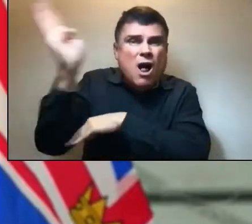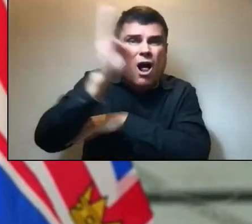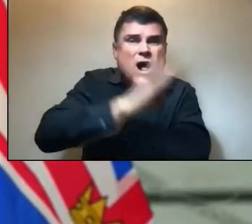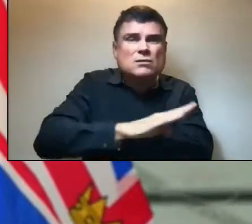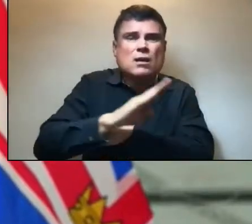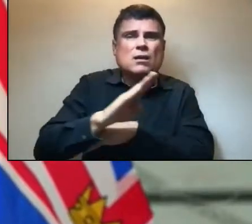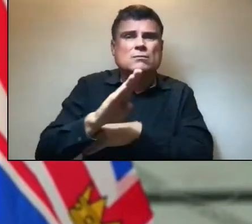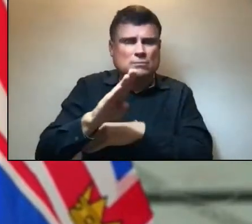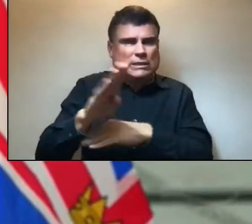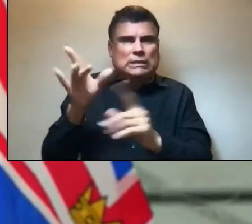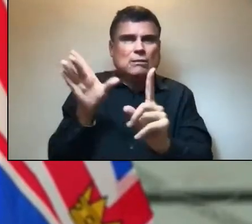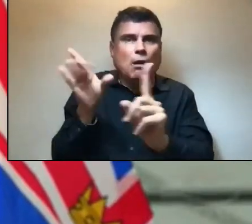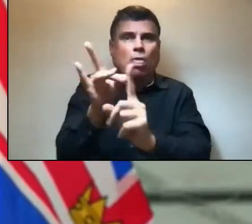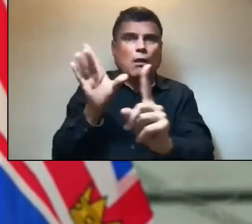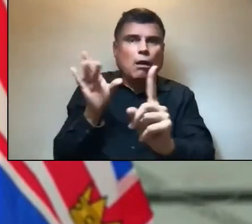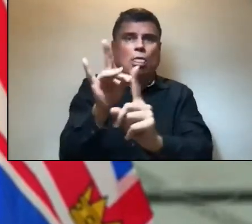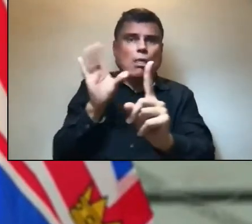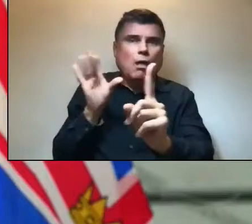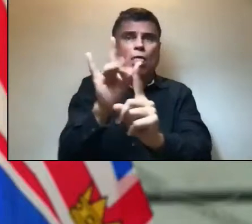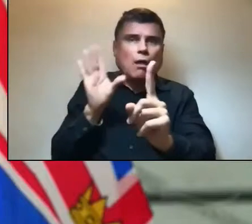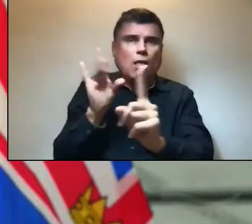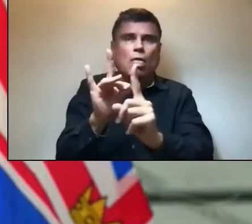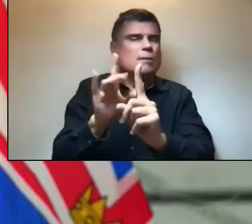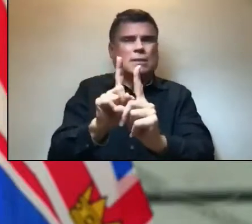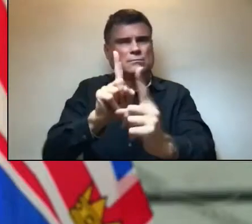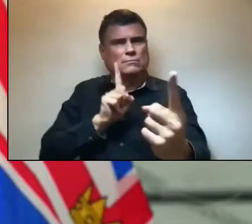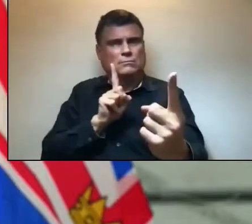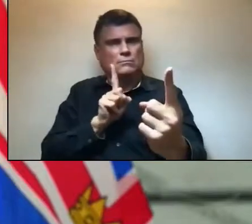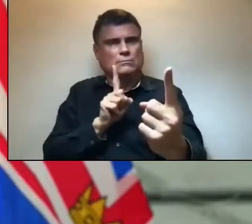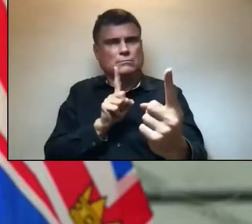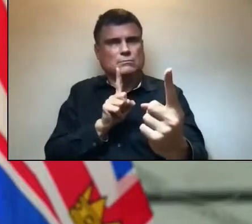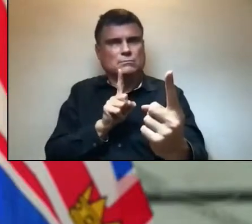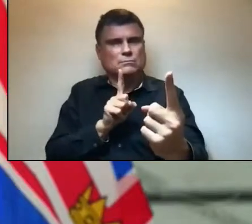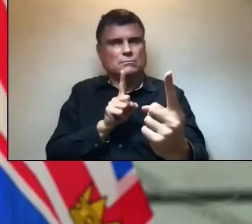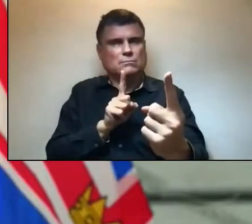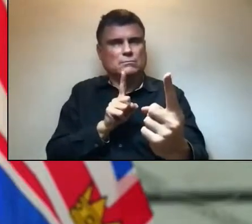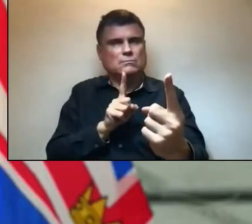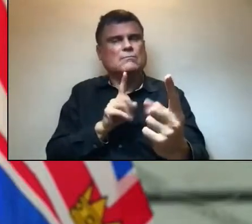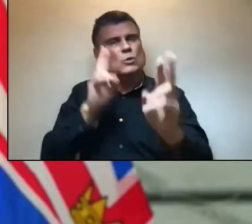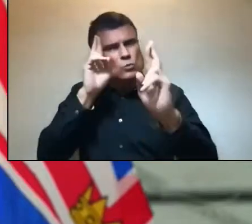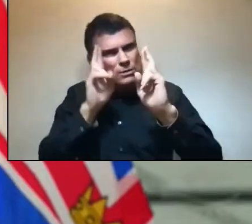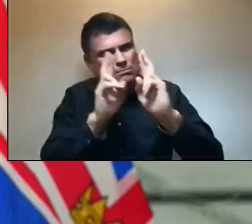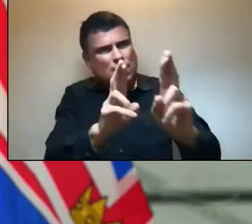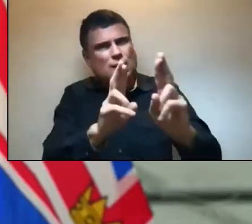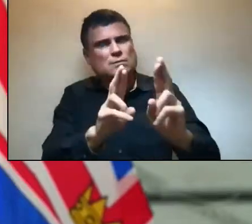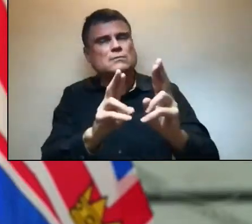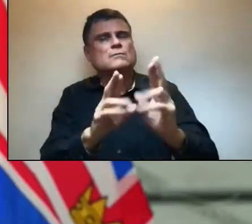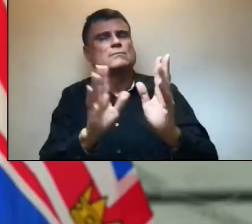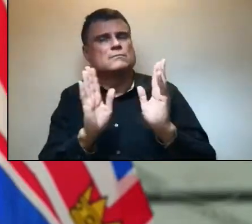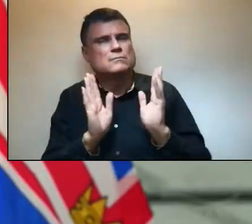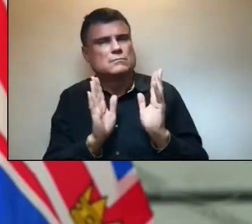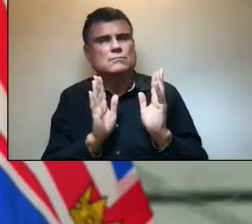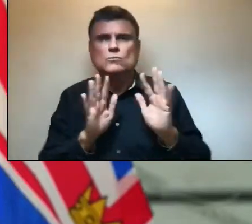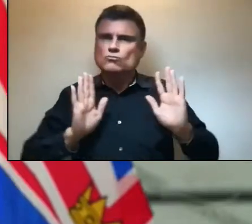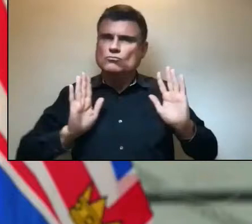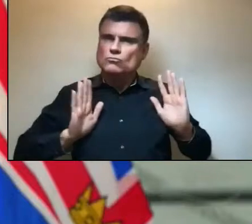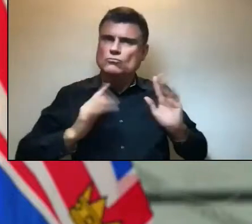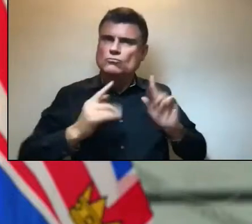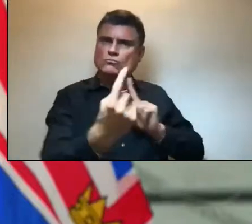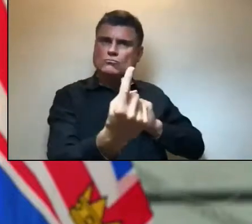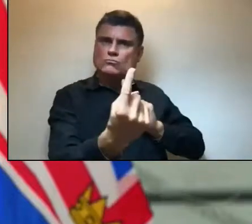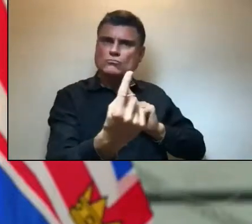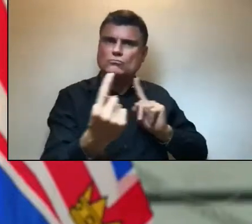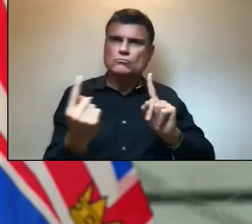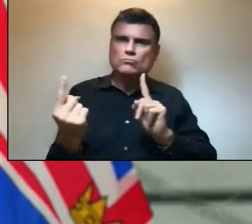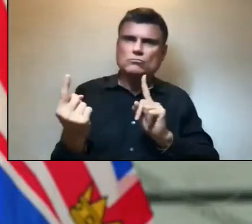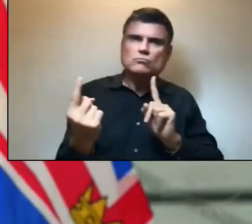keeping your distance from people, we've learned to be respectful in retail environments. And I just want to say